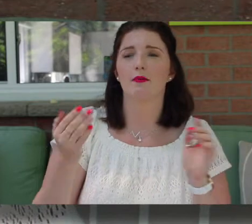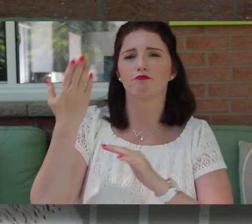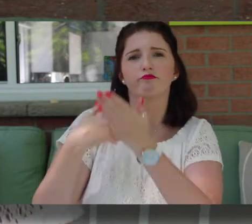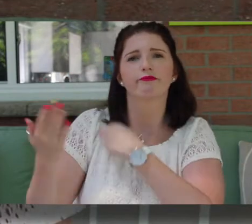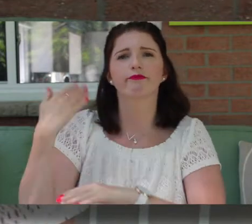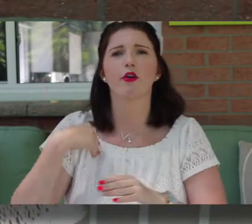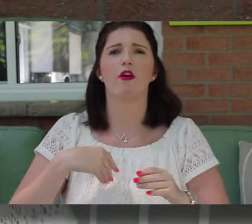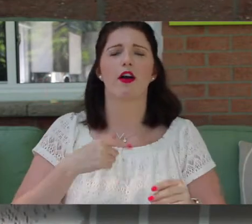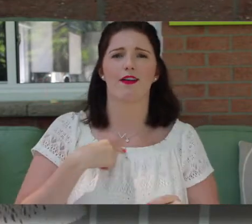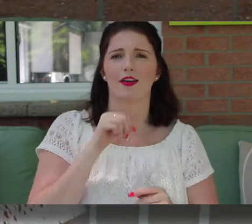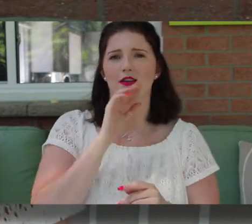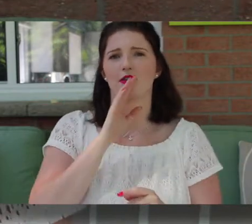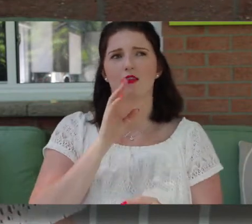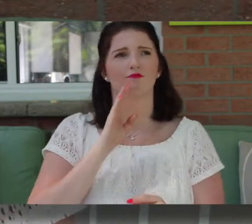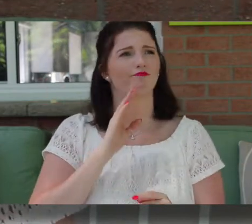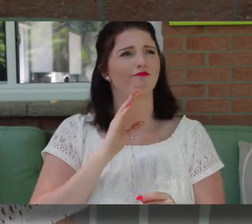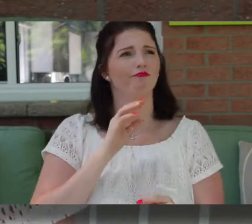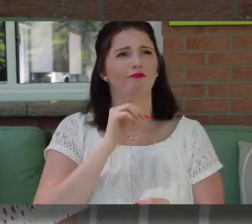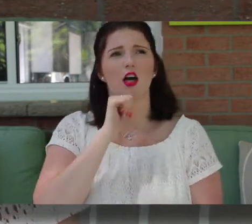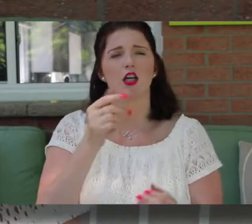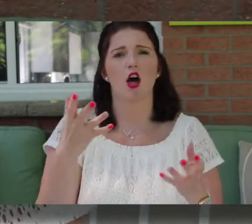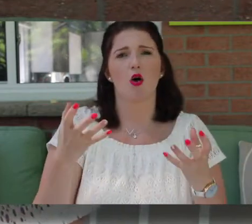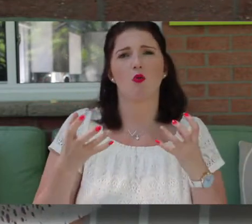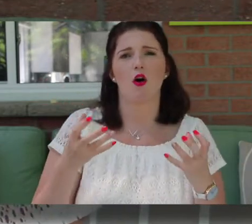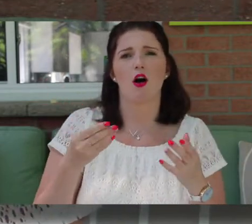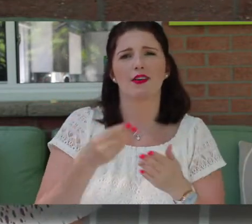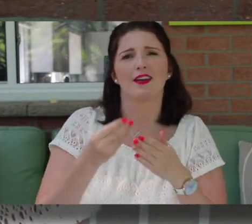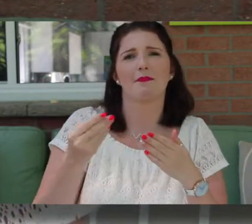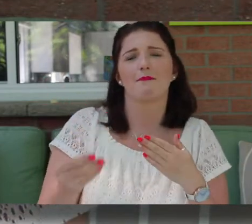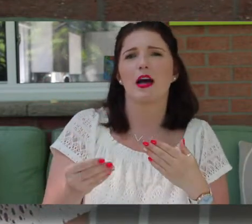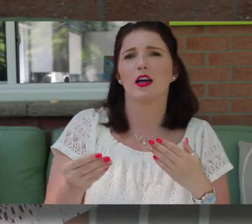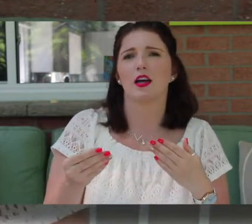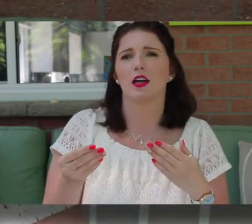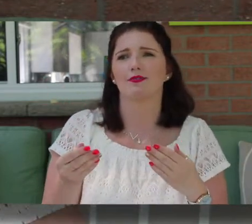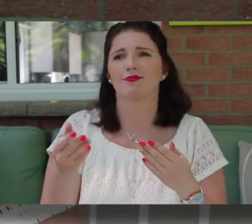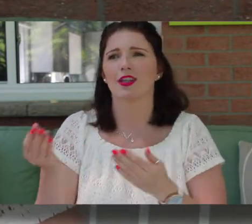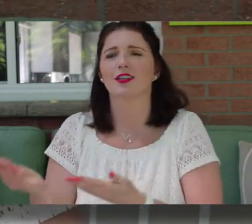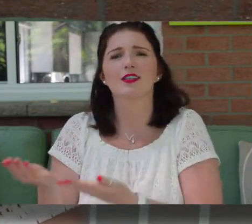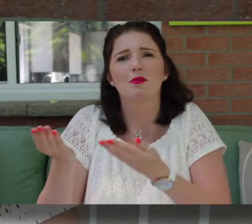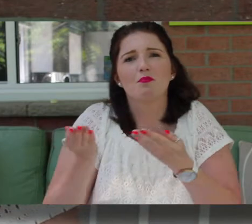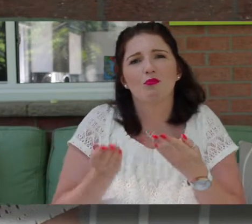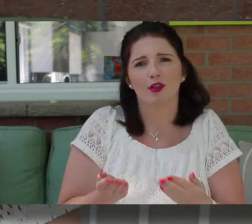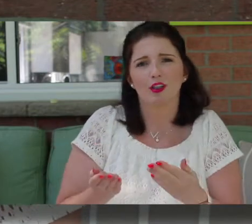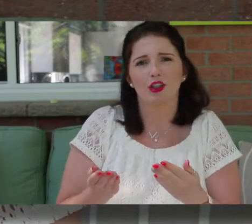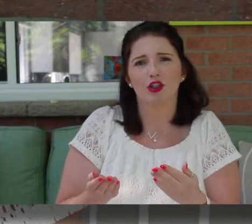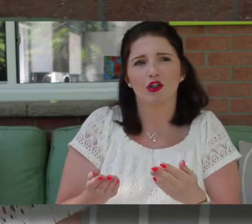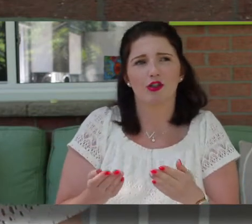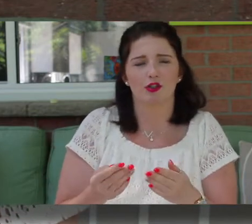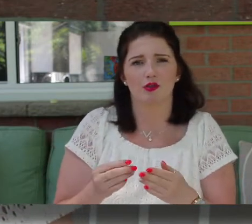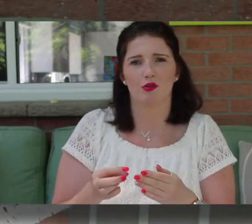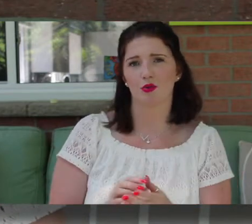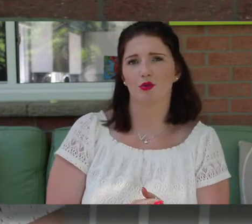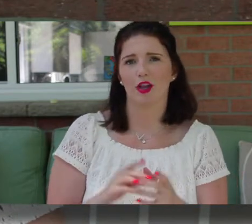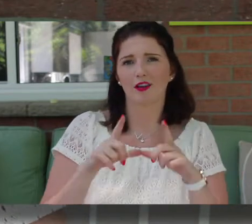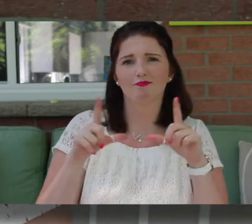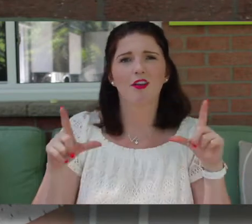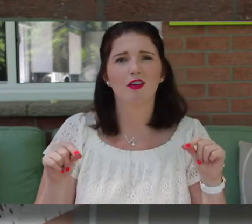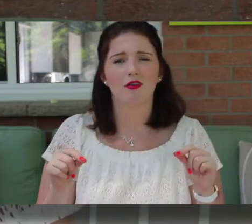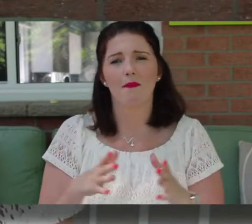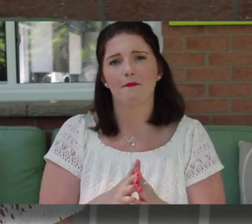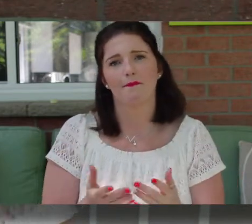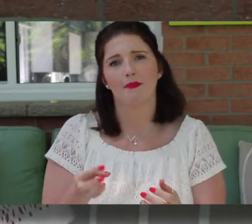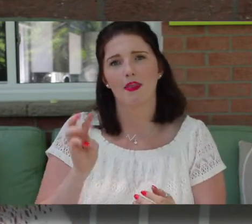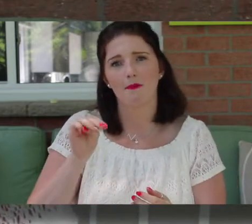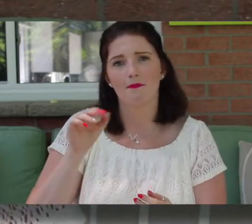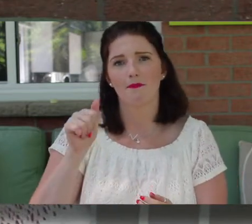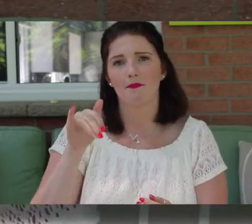duties and fees and shipping and stuff like that. But now that they have them in Walmart, I'm definitely going to be testing them out a little bit more. But anyways, I